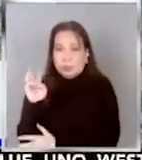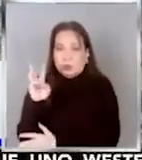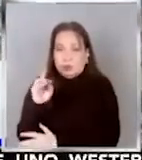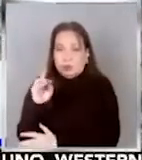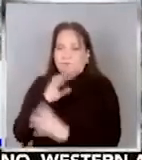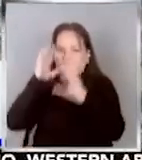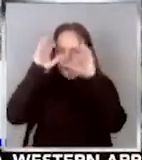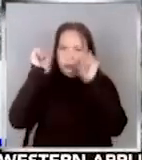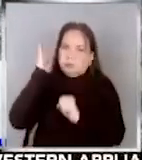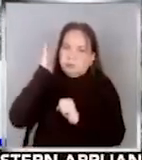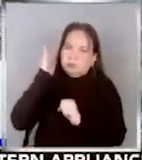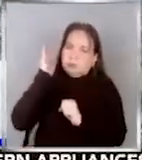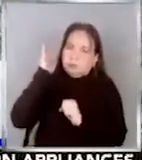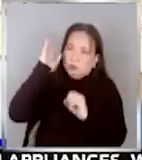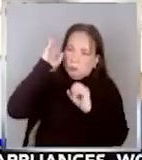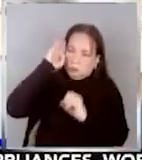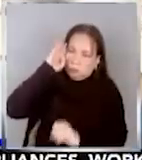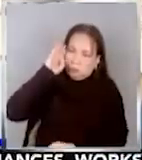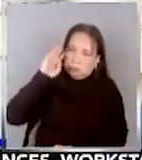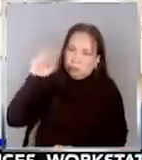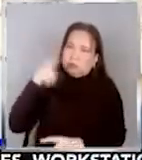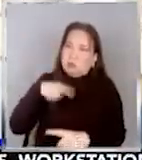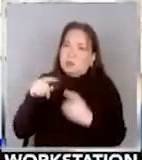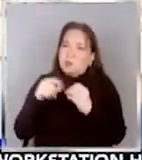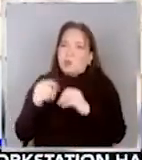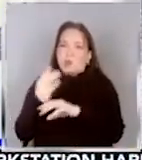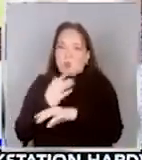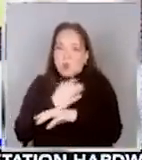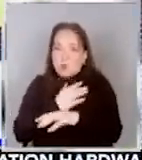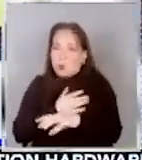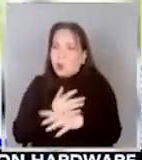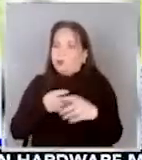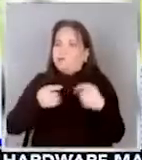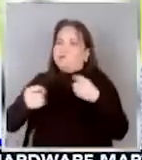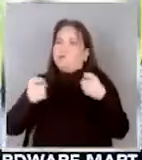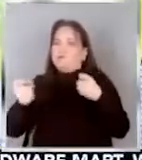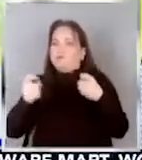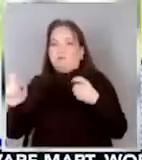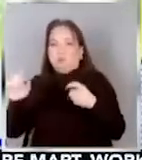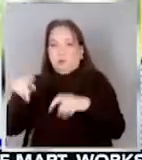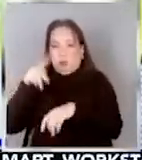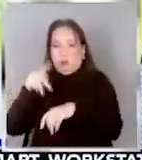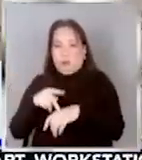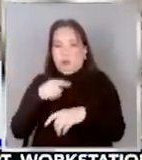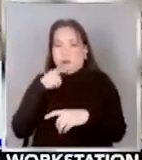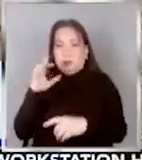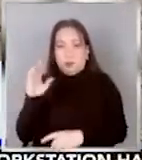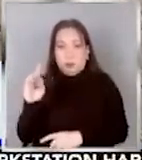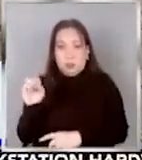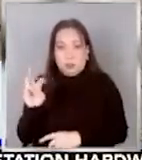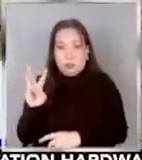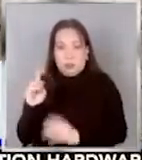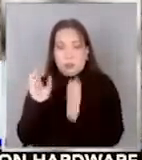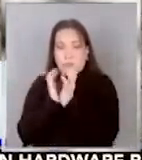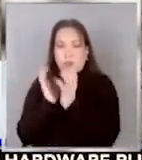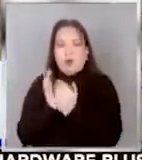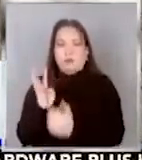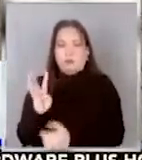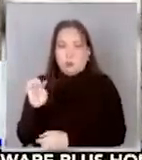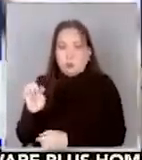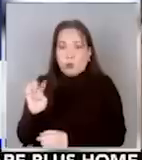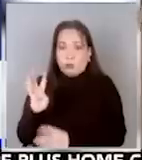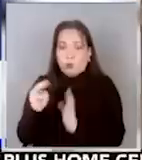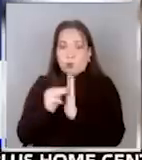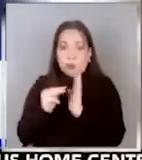sa pagpapabuti ng kalagayan ng bansa. Sabi ng DSWD, nasa 4.4 million ang nakikinabang sa 4Ps